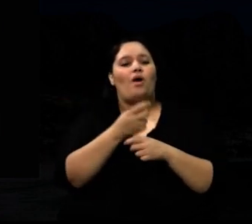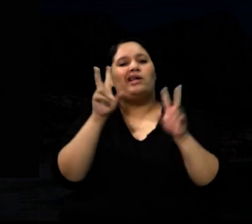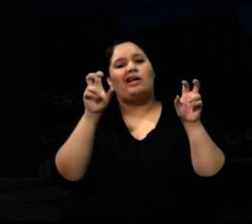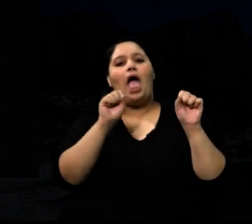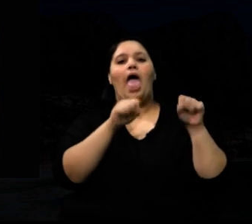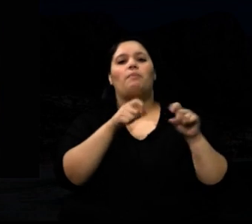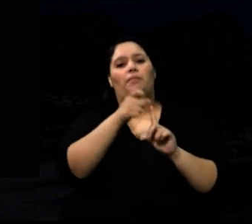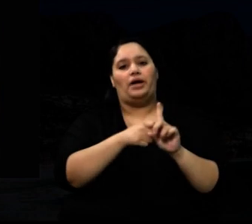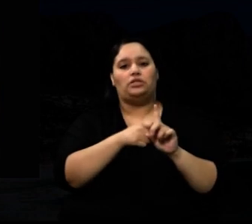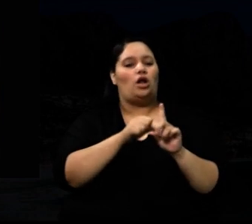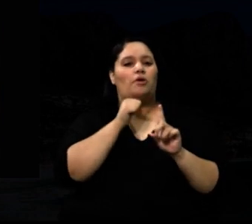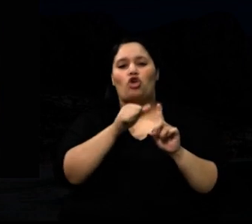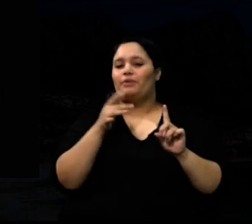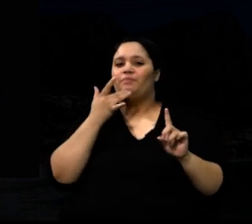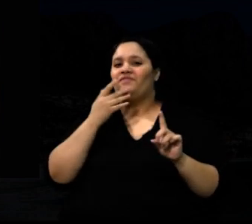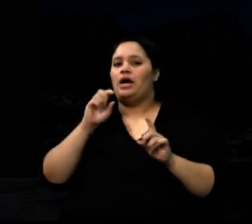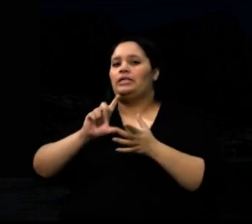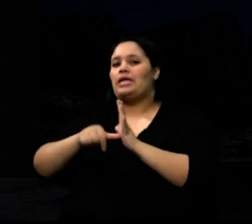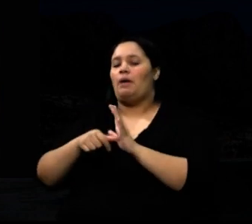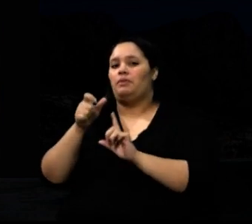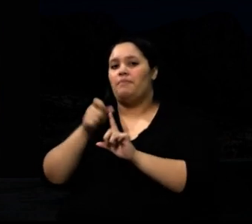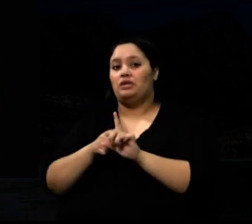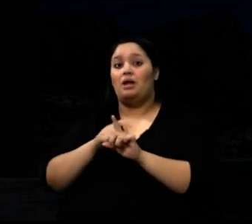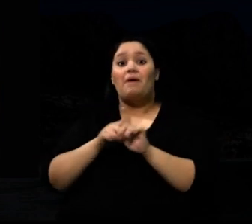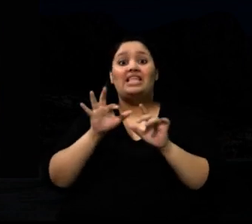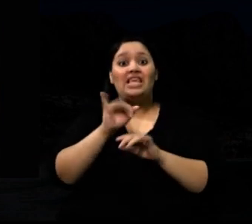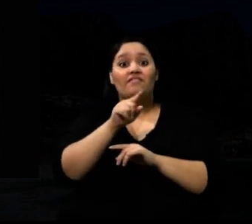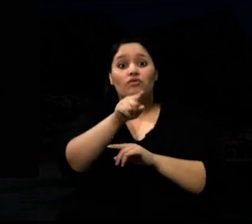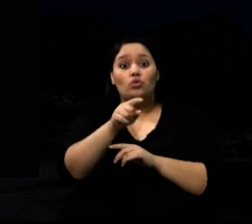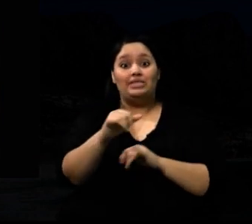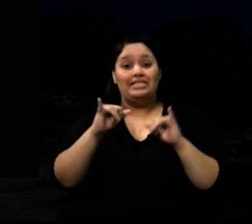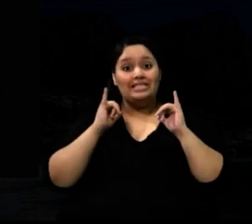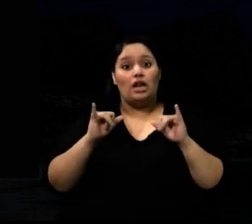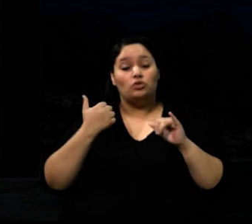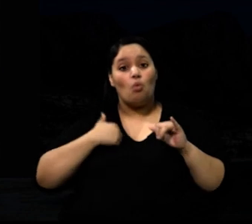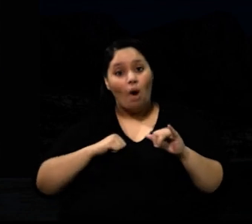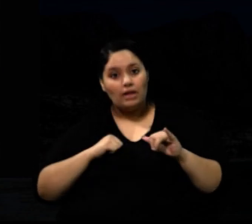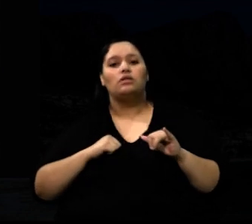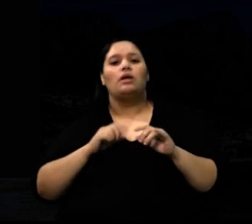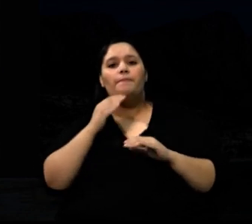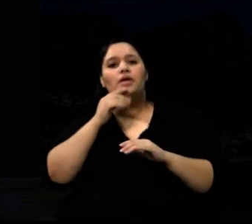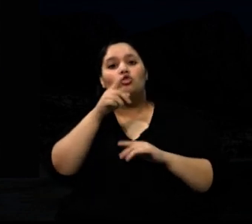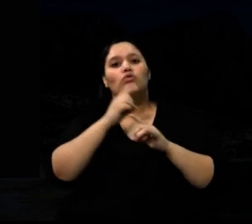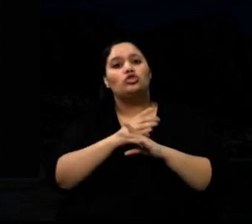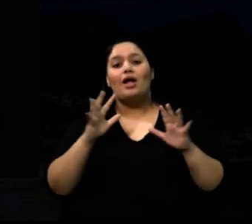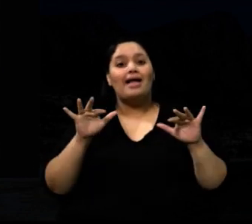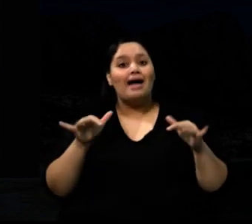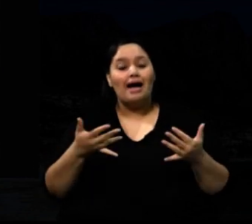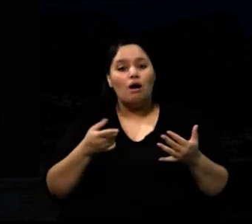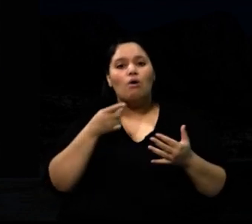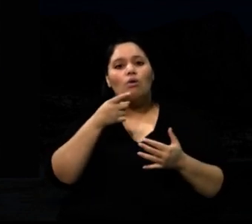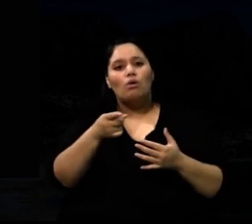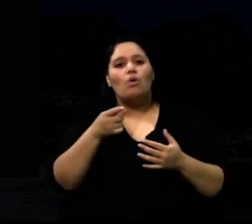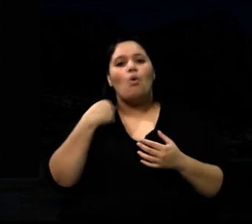person. But I think if the state is serious about this, the state should then start either penalising